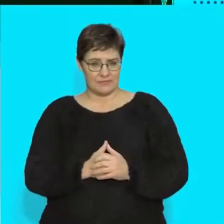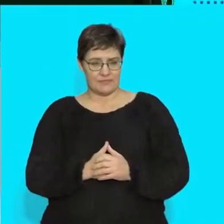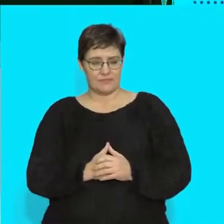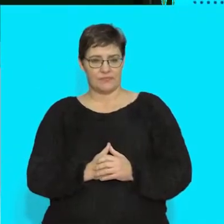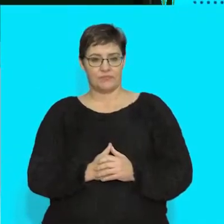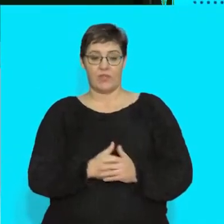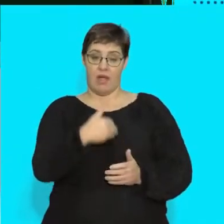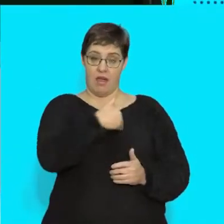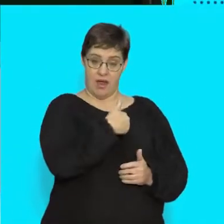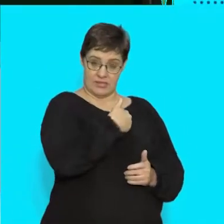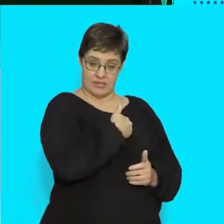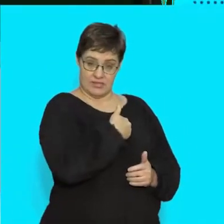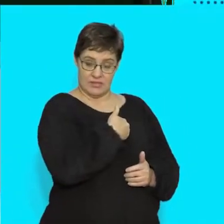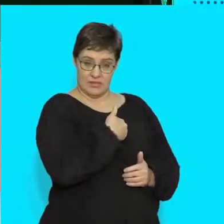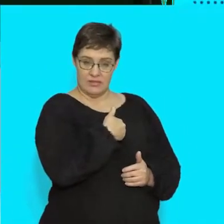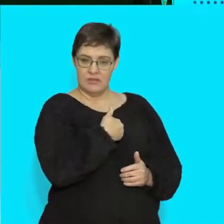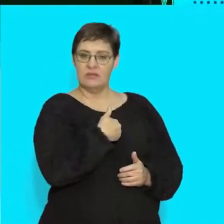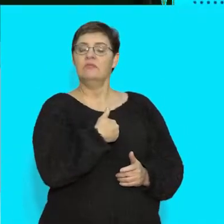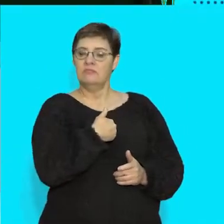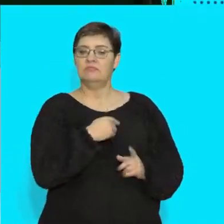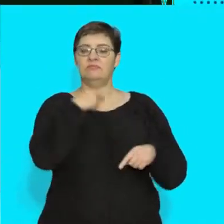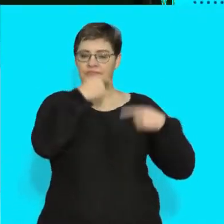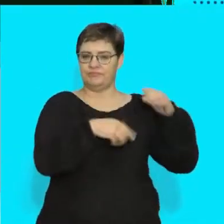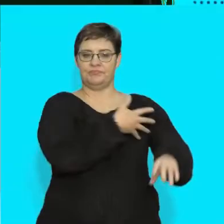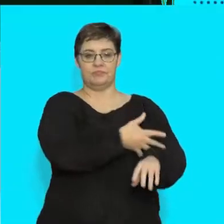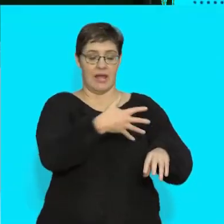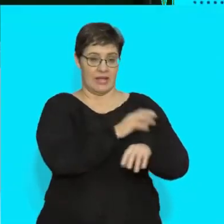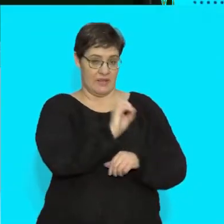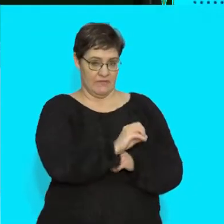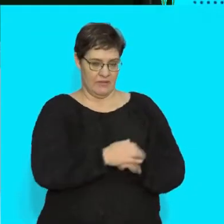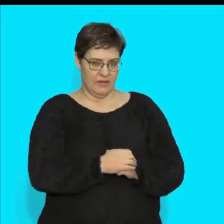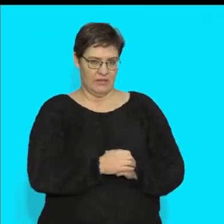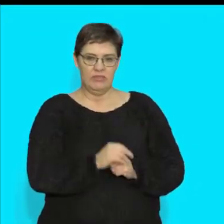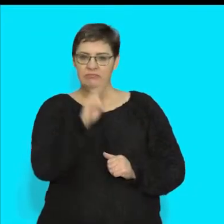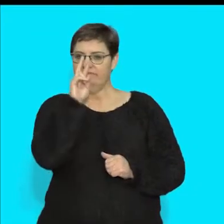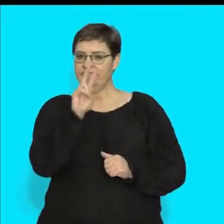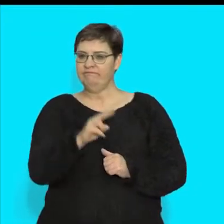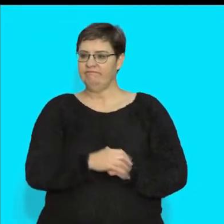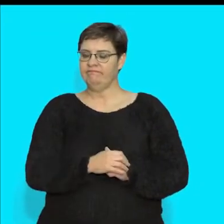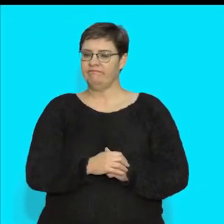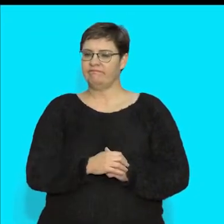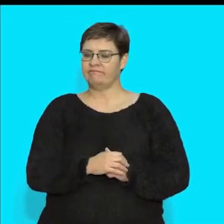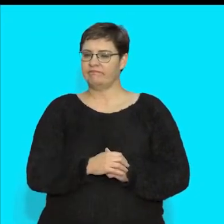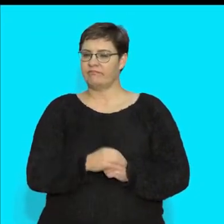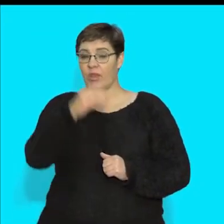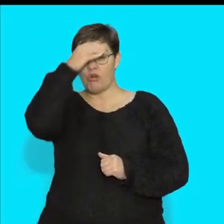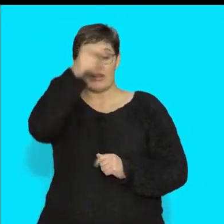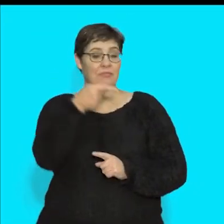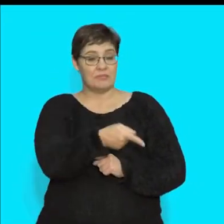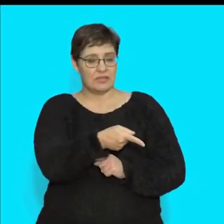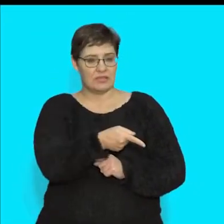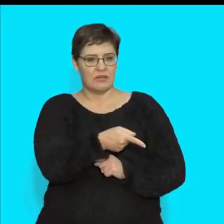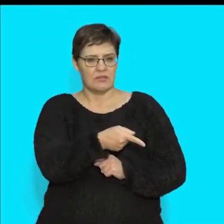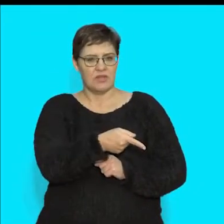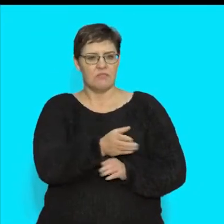the heart, right, is going to circulate blood. So when we look at, all right, this concept, you did this when